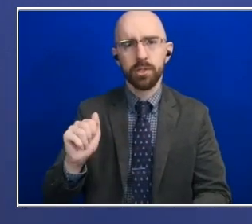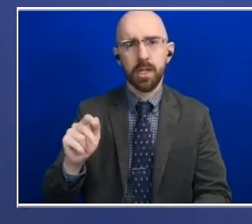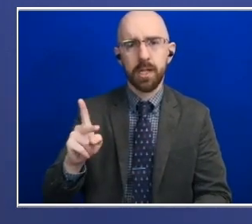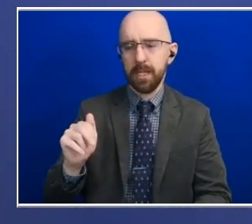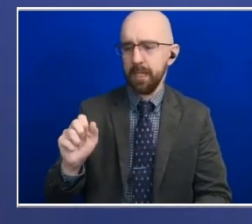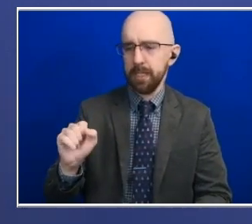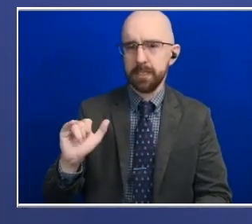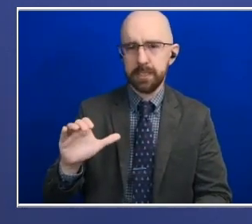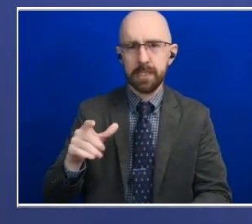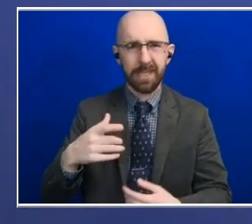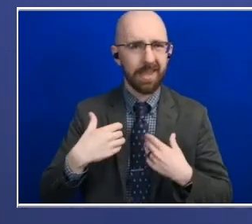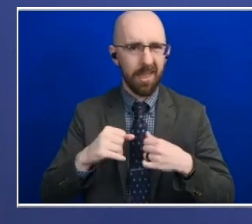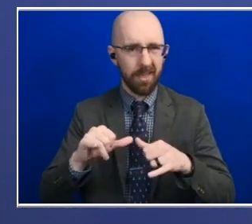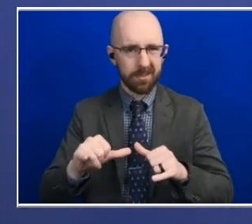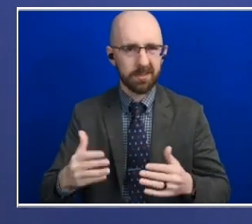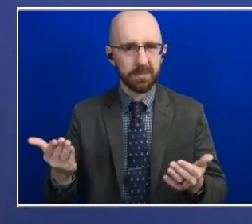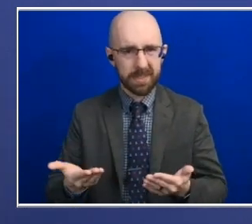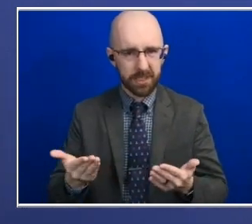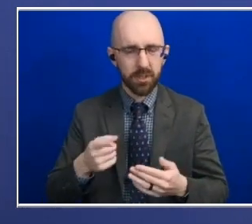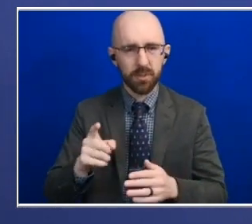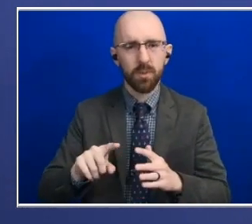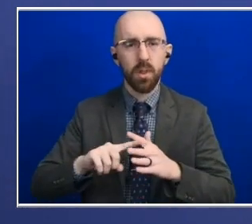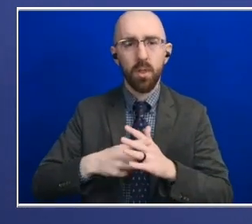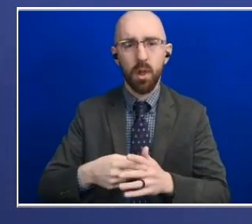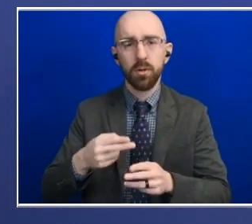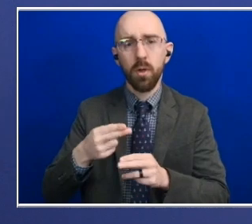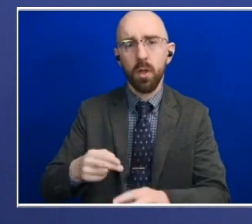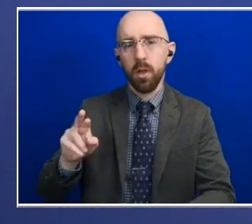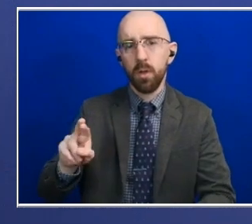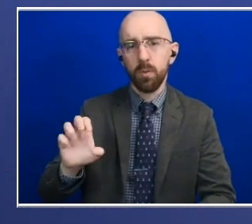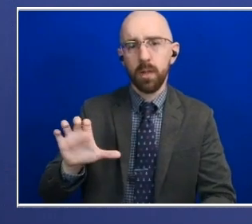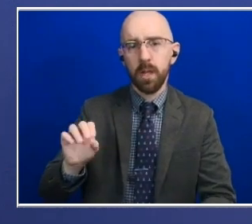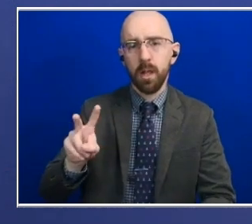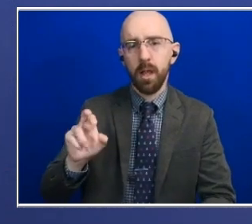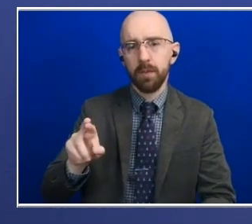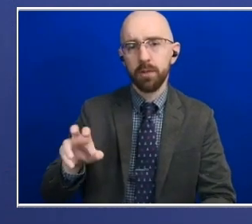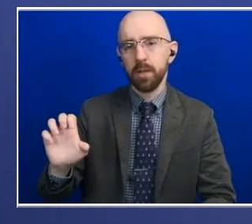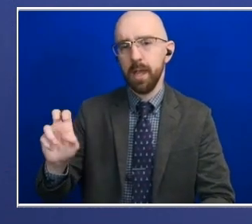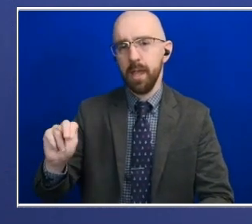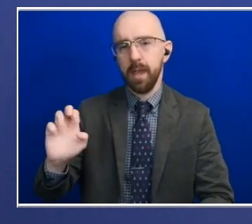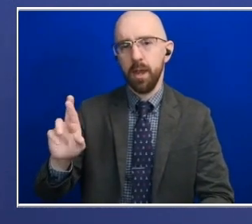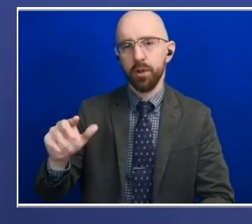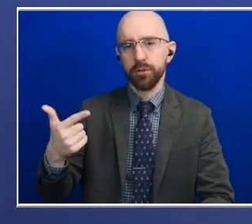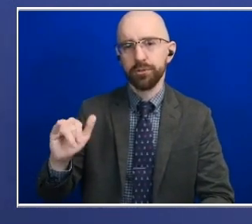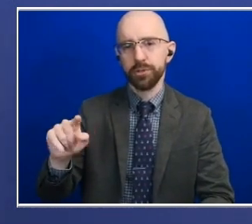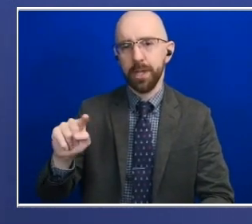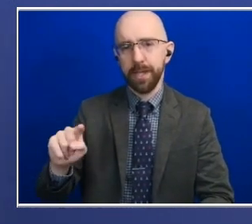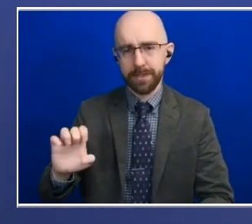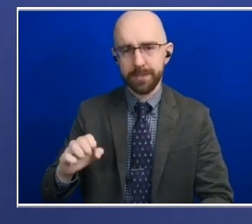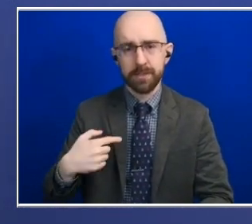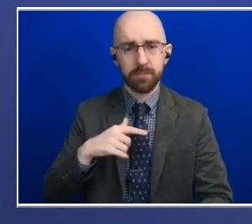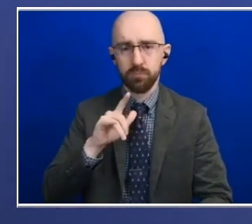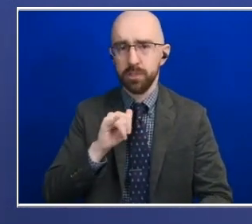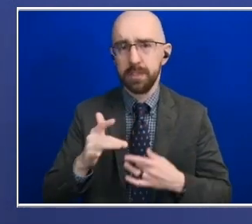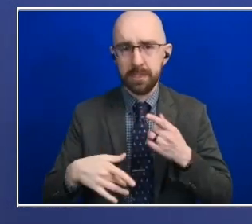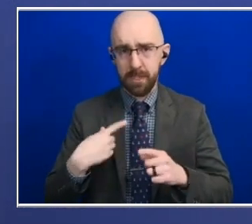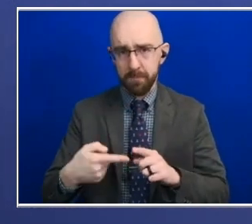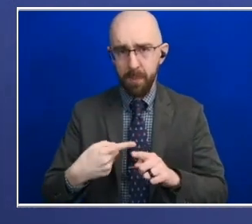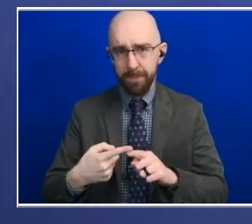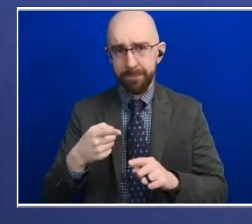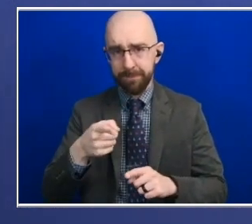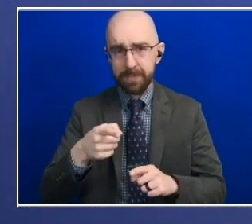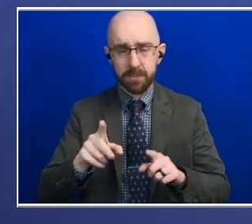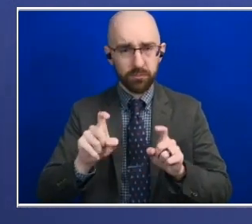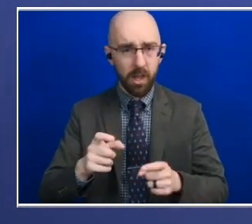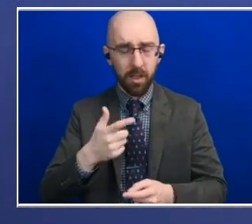system to launch, which is called Recover Energize. And I'm really excited about this trial because often what I hear from